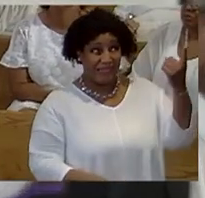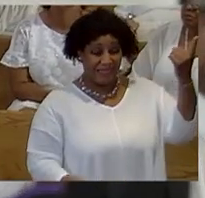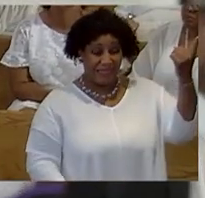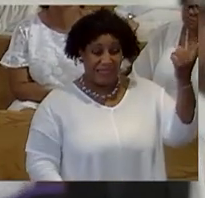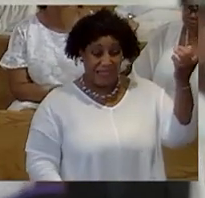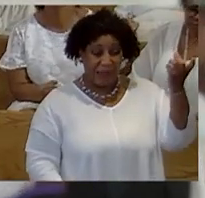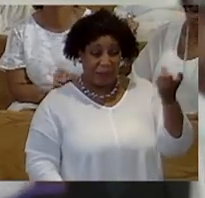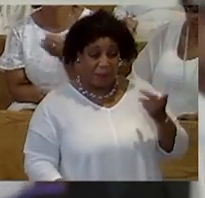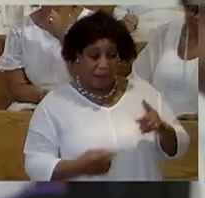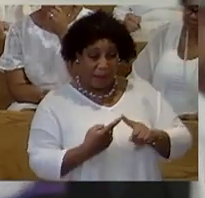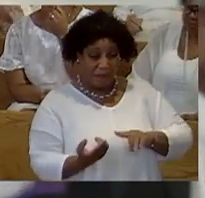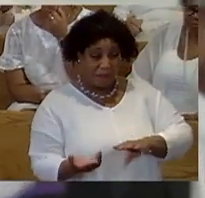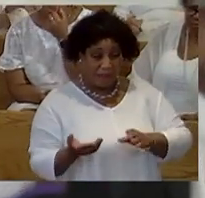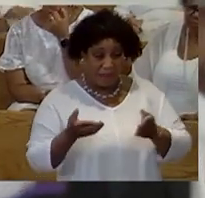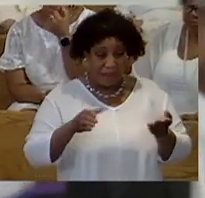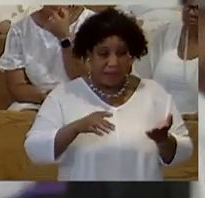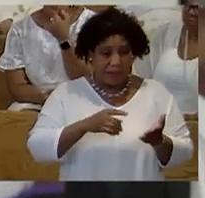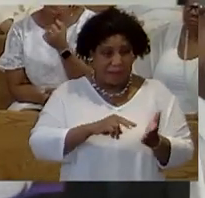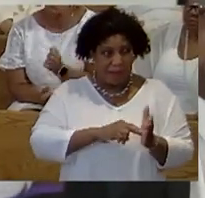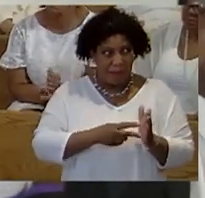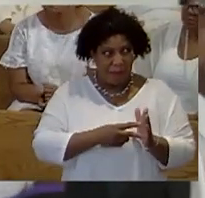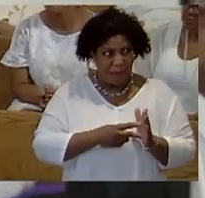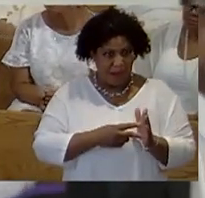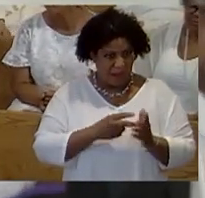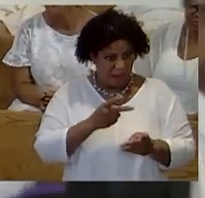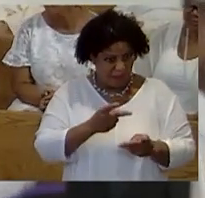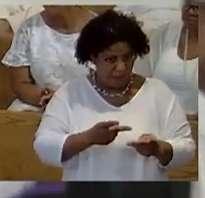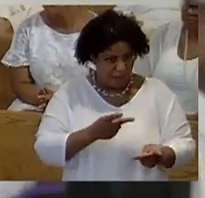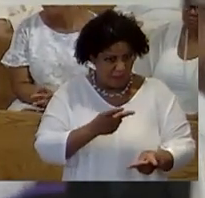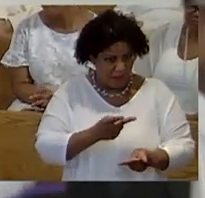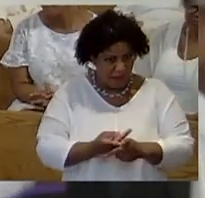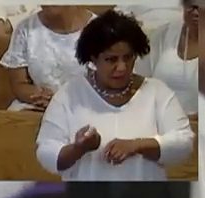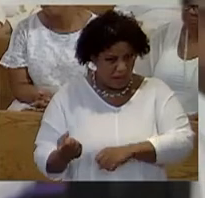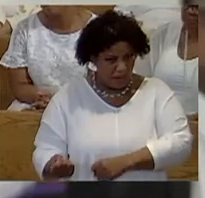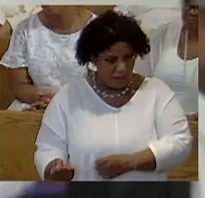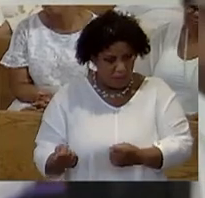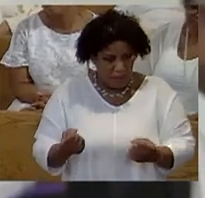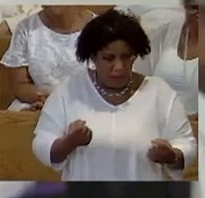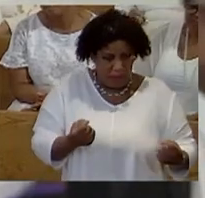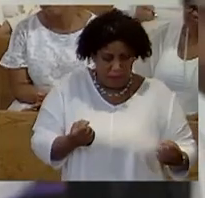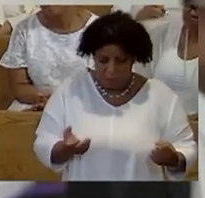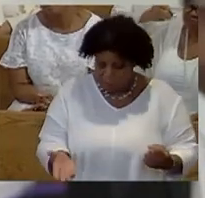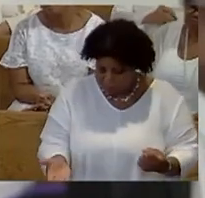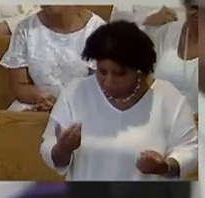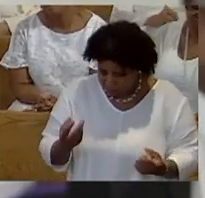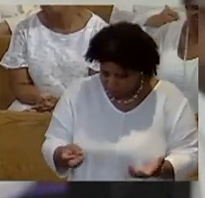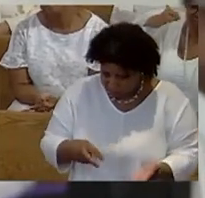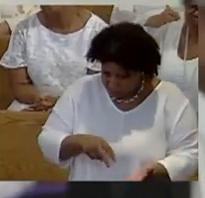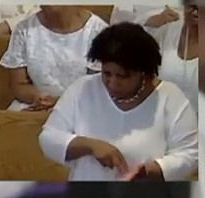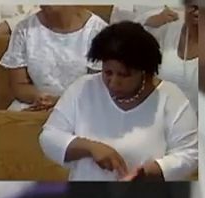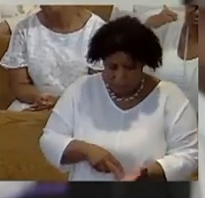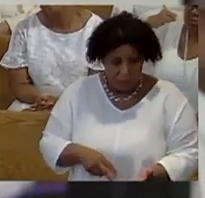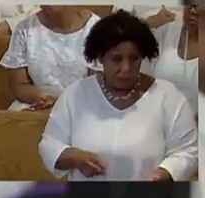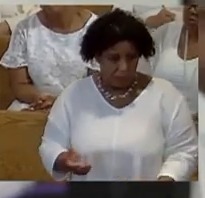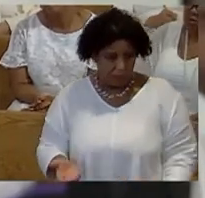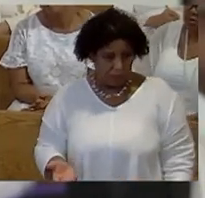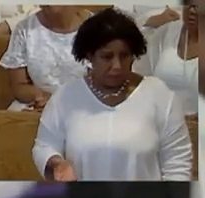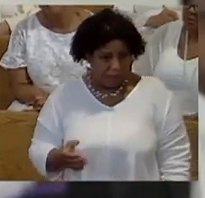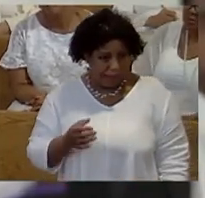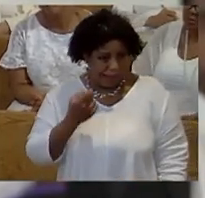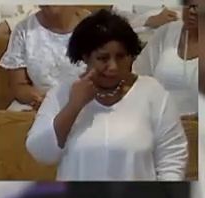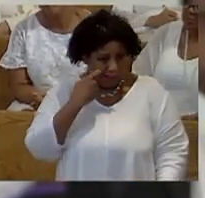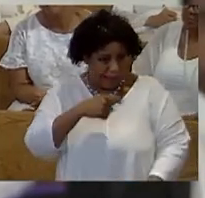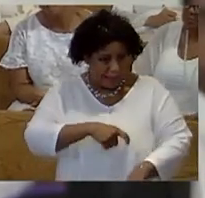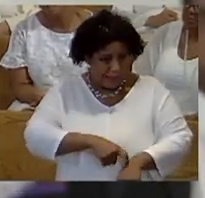dead, that means that if he got that kind of power to raise him from the dead, last time I checked, my